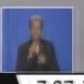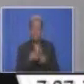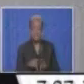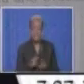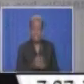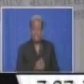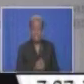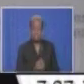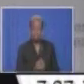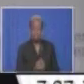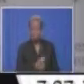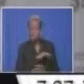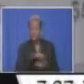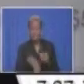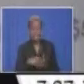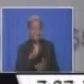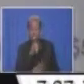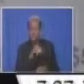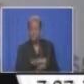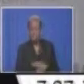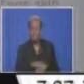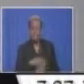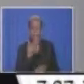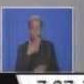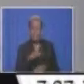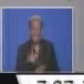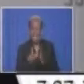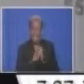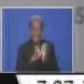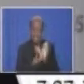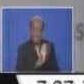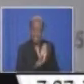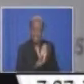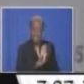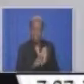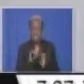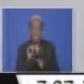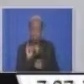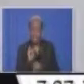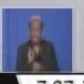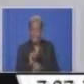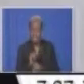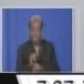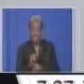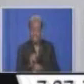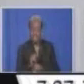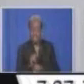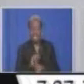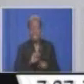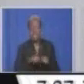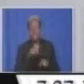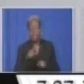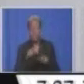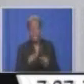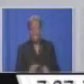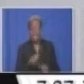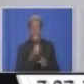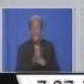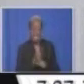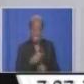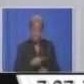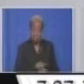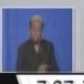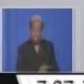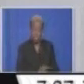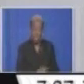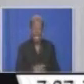not on the banned list. So, yeah, it's not on the banned list. So you can actually get an infusion and still